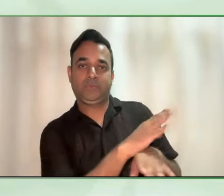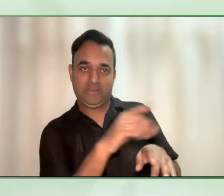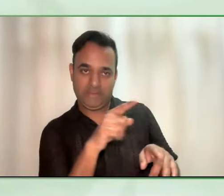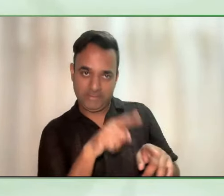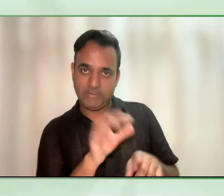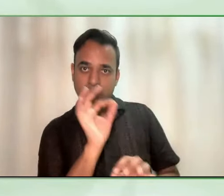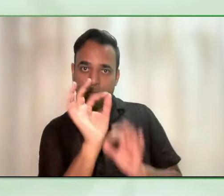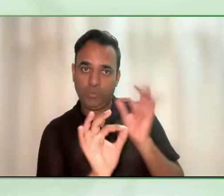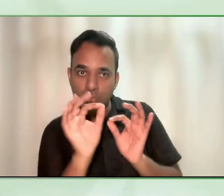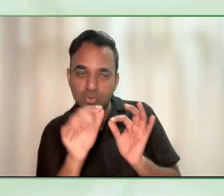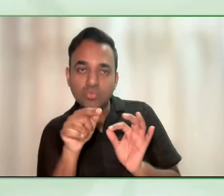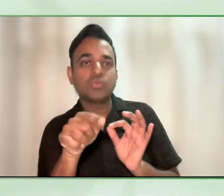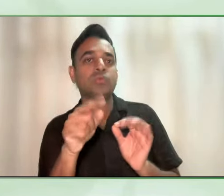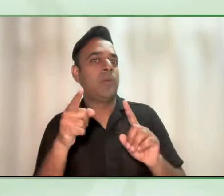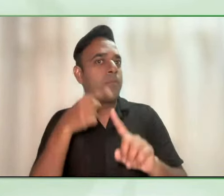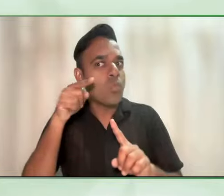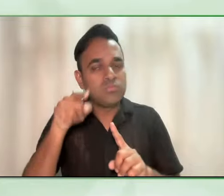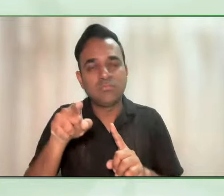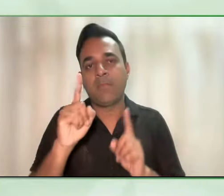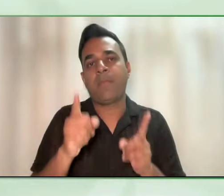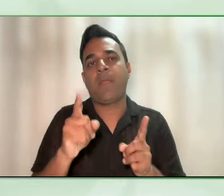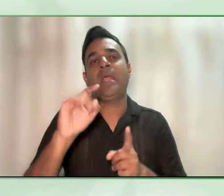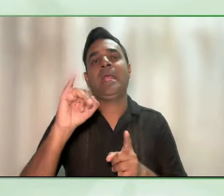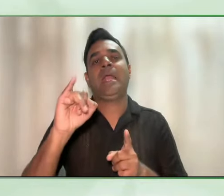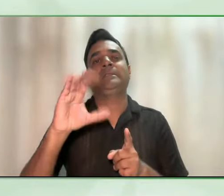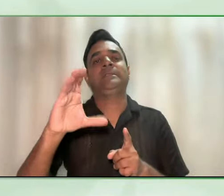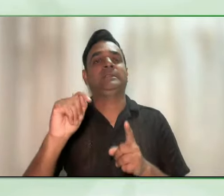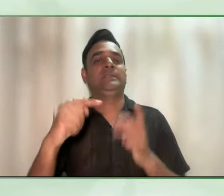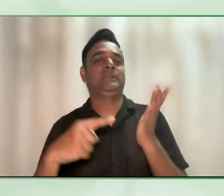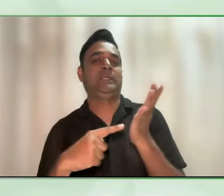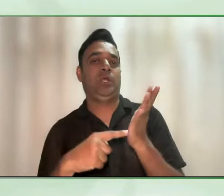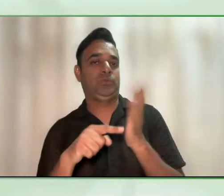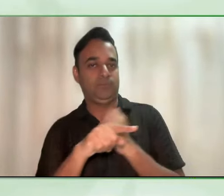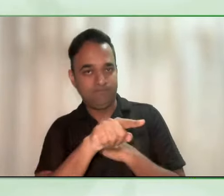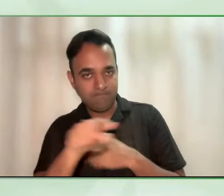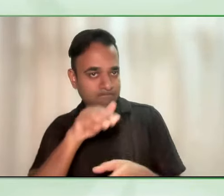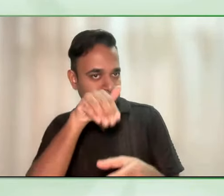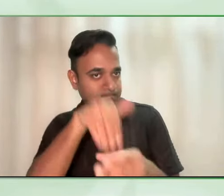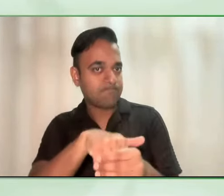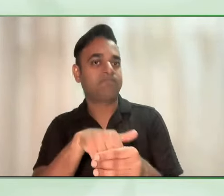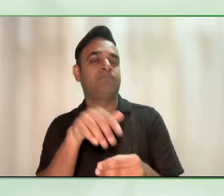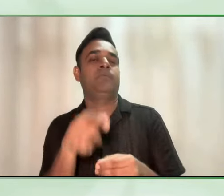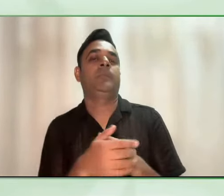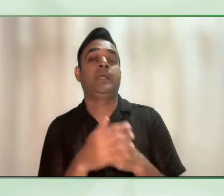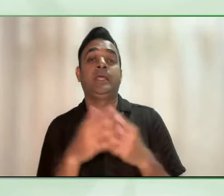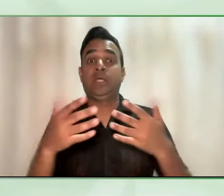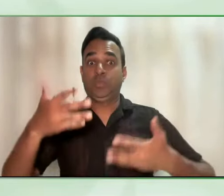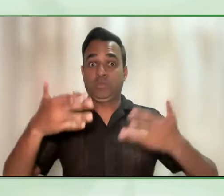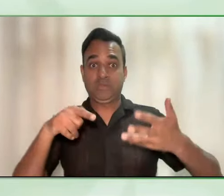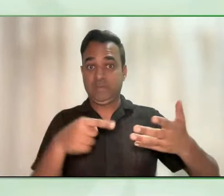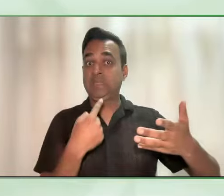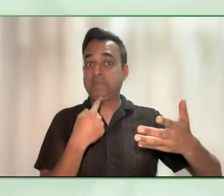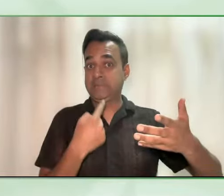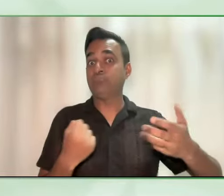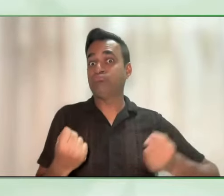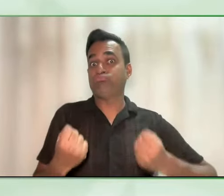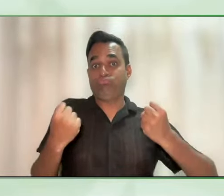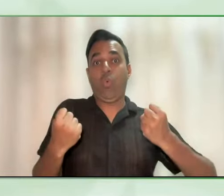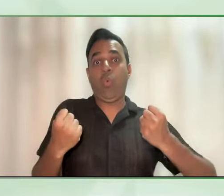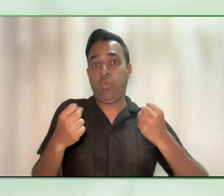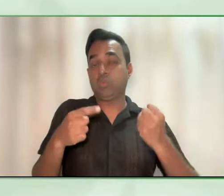even a priority for their worker with disabilities. On the basis of this study, we can deduce that the need for